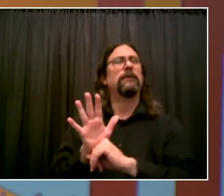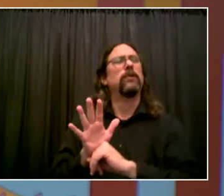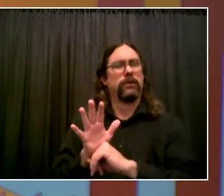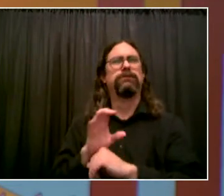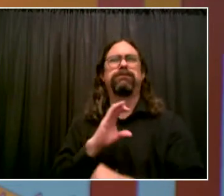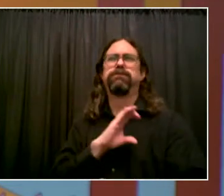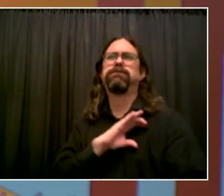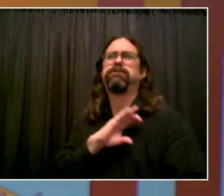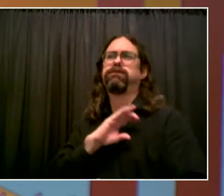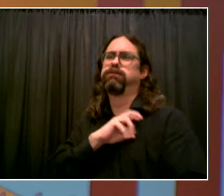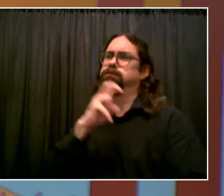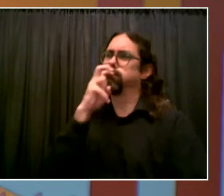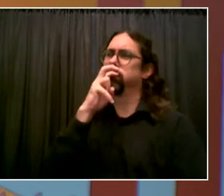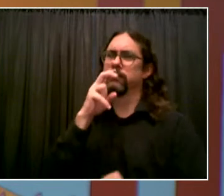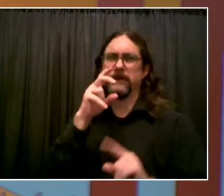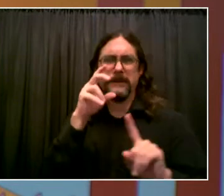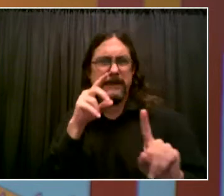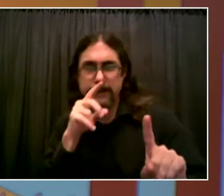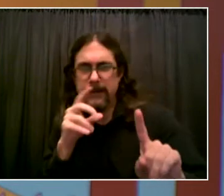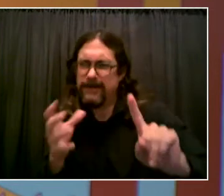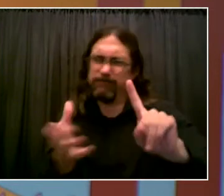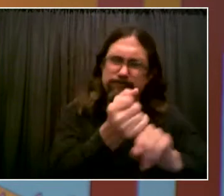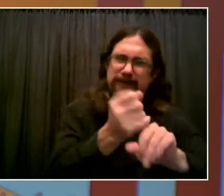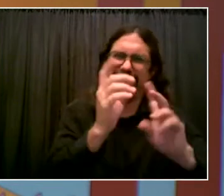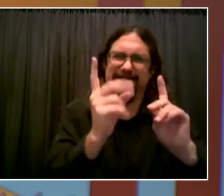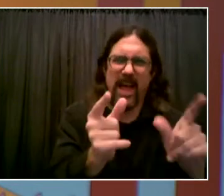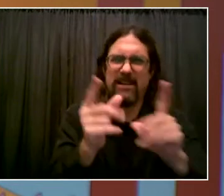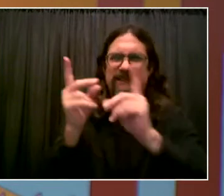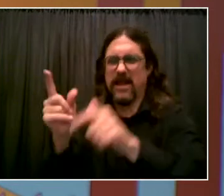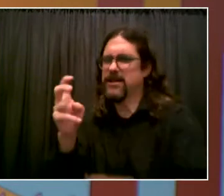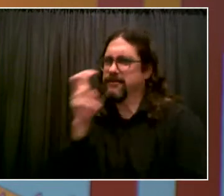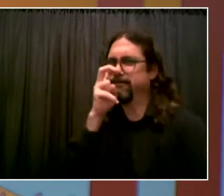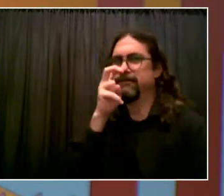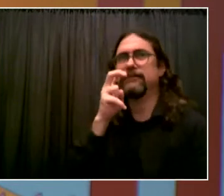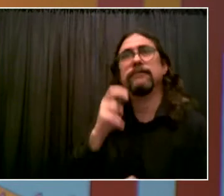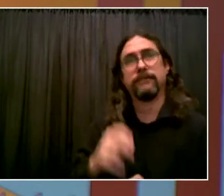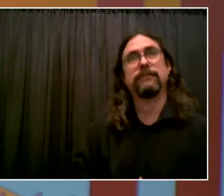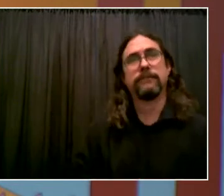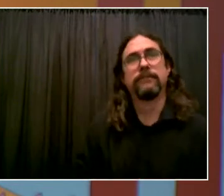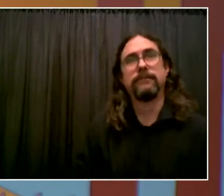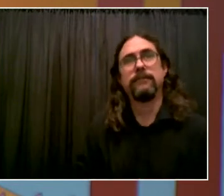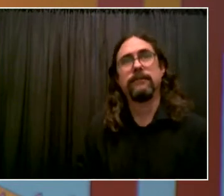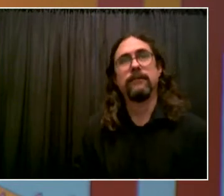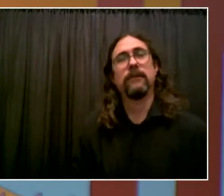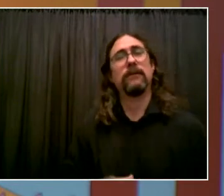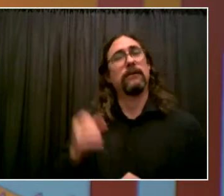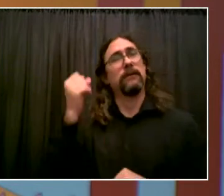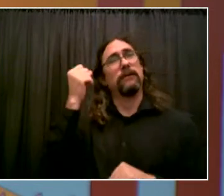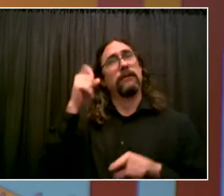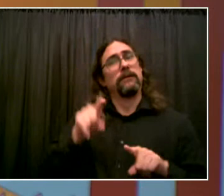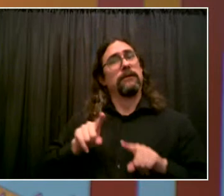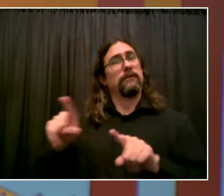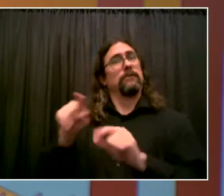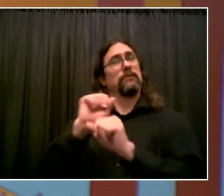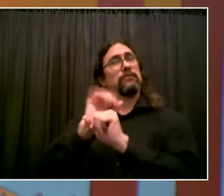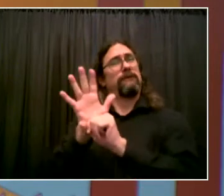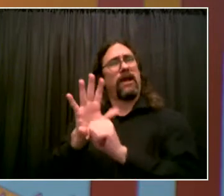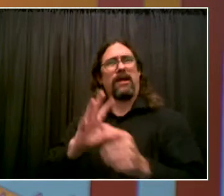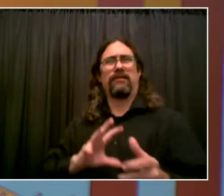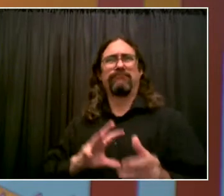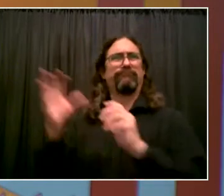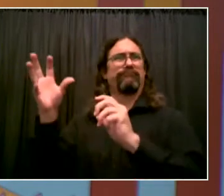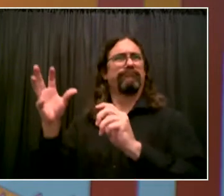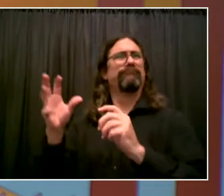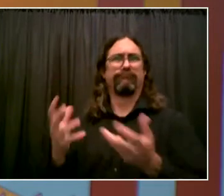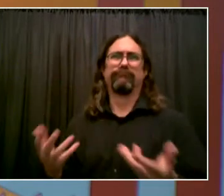of enforcement got disrupted profoundly by COVID because NYPD was called to a variety of other crucial